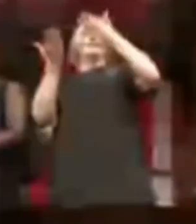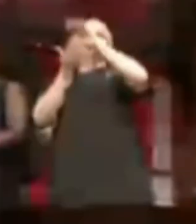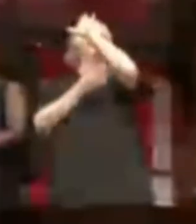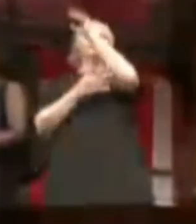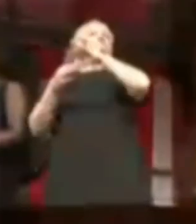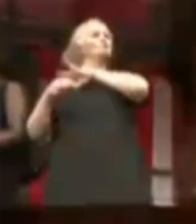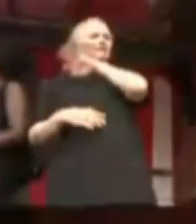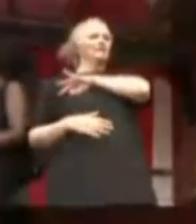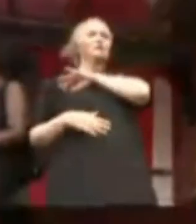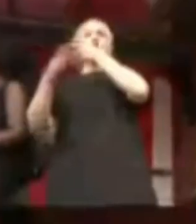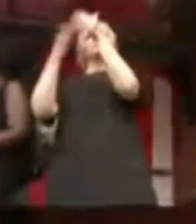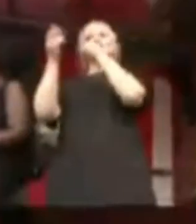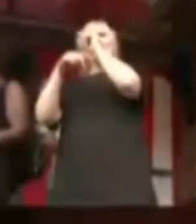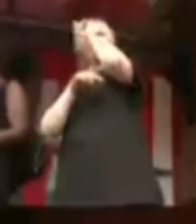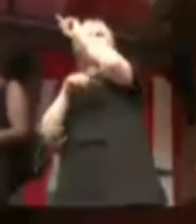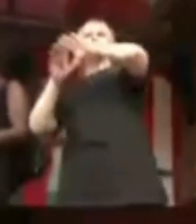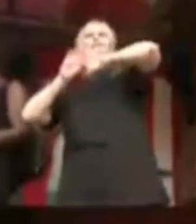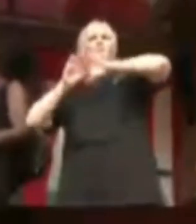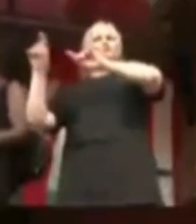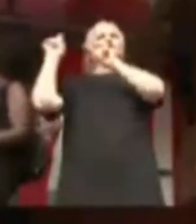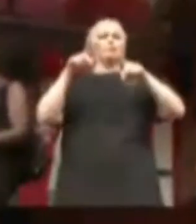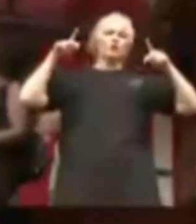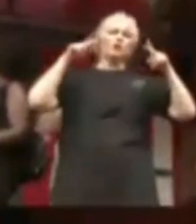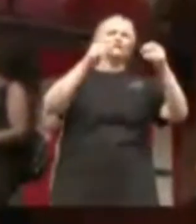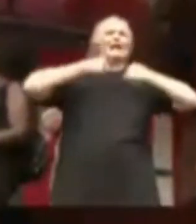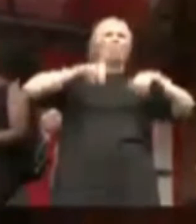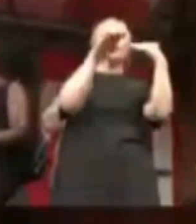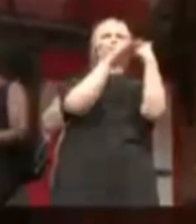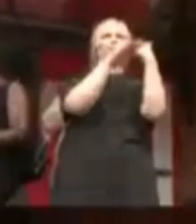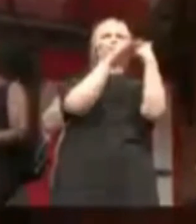Prime Minister, before you come after workers' pay. Yeah.